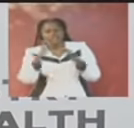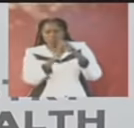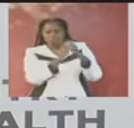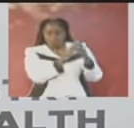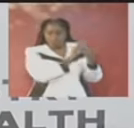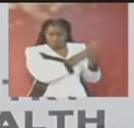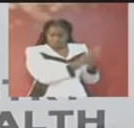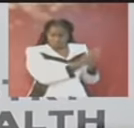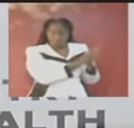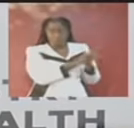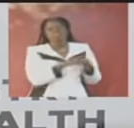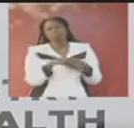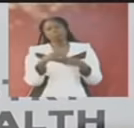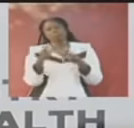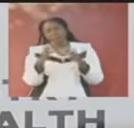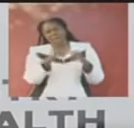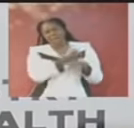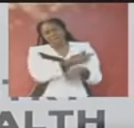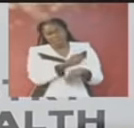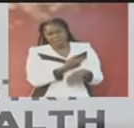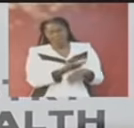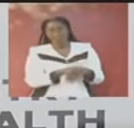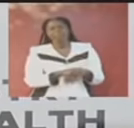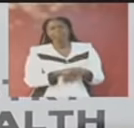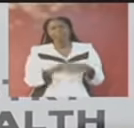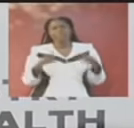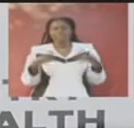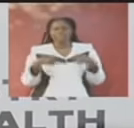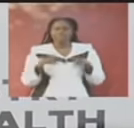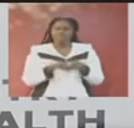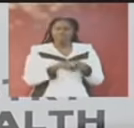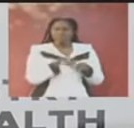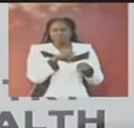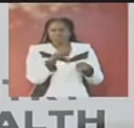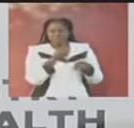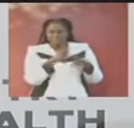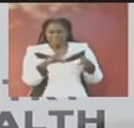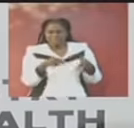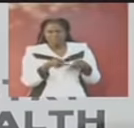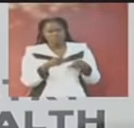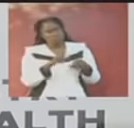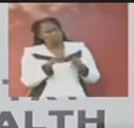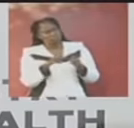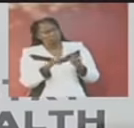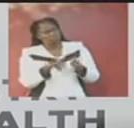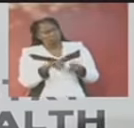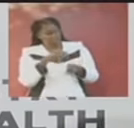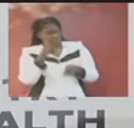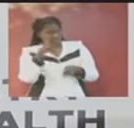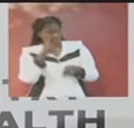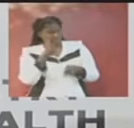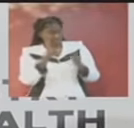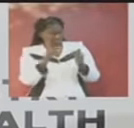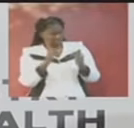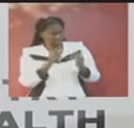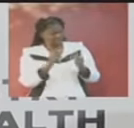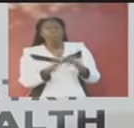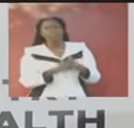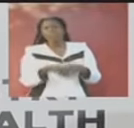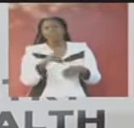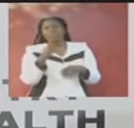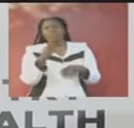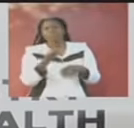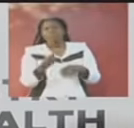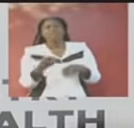Fort. At step-down facilities where we have COVID positive patients who